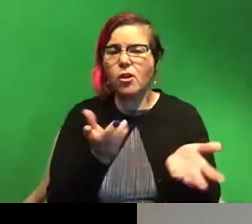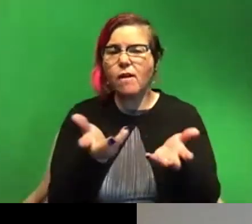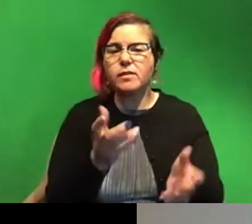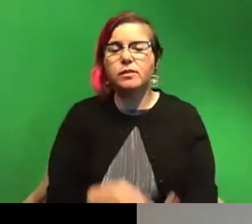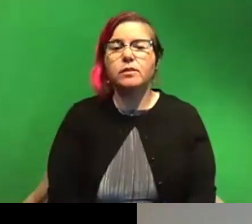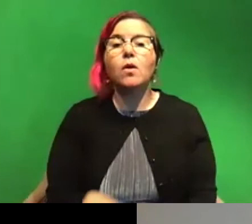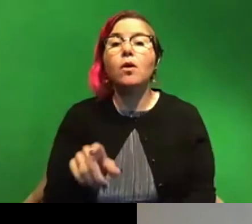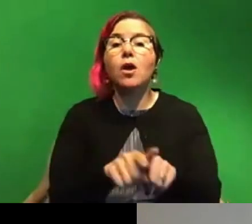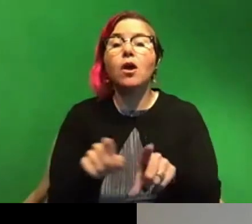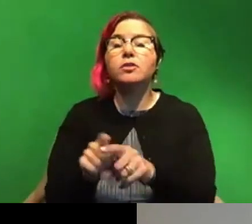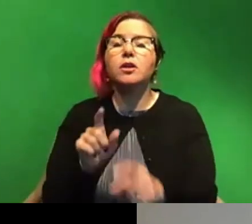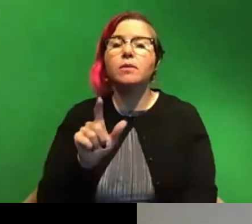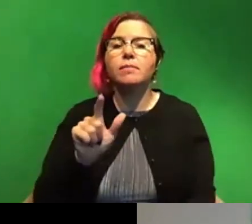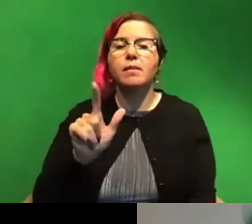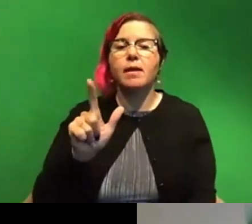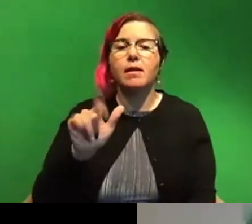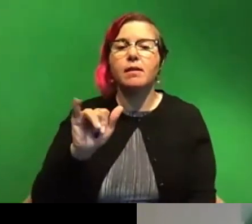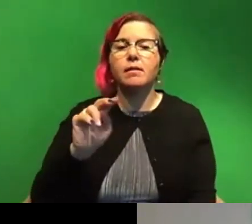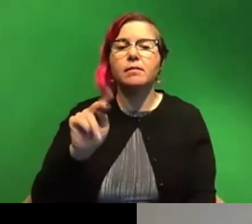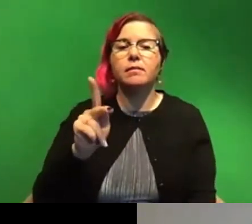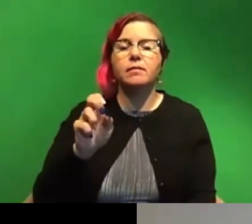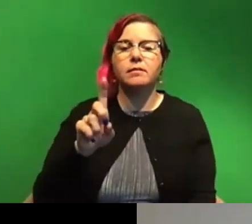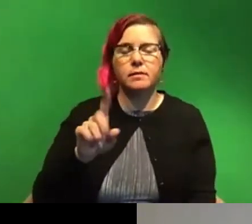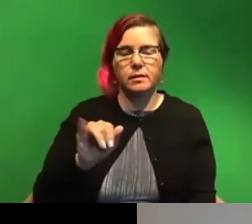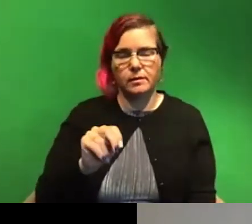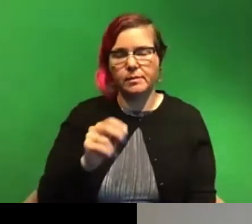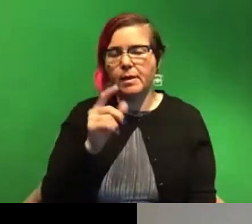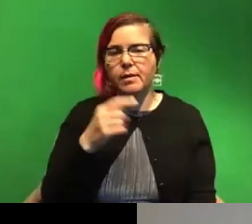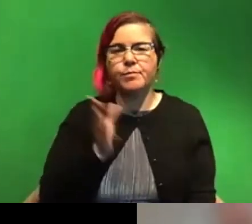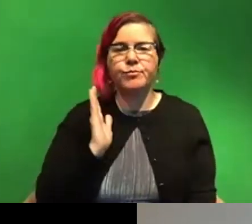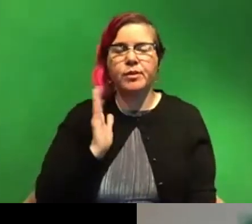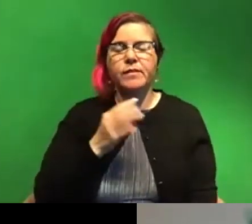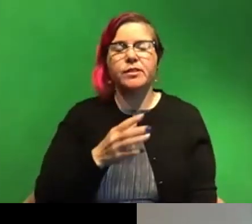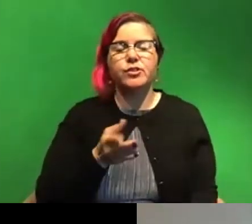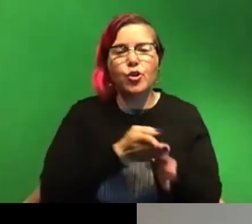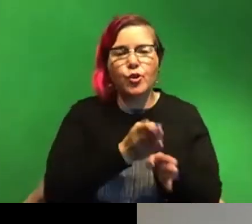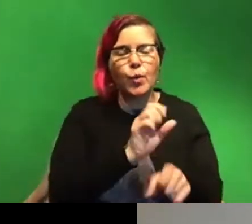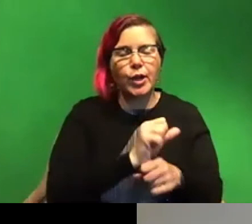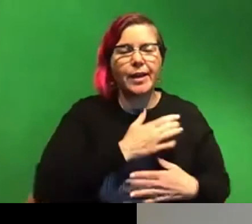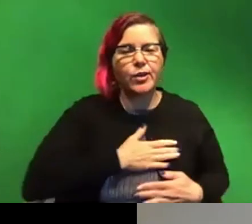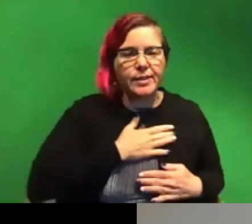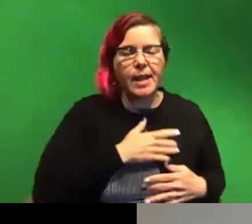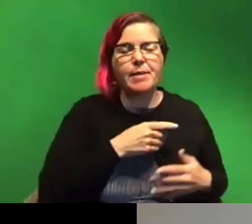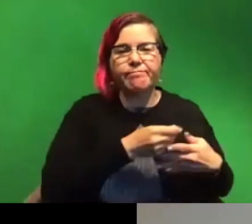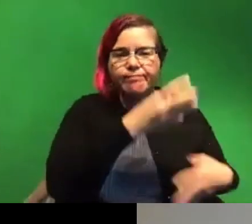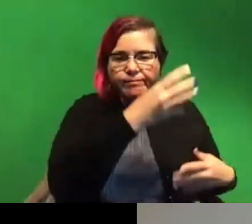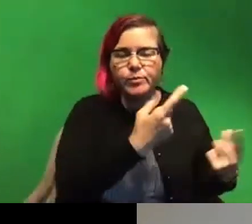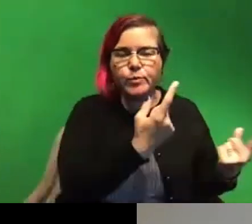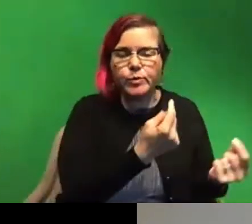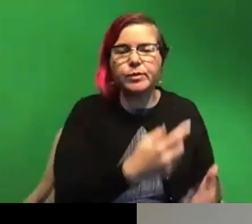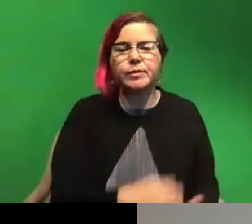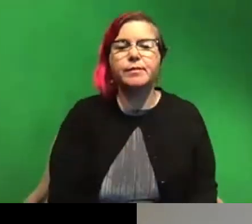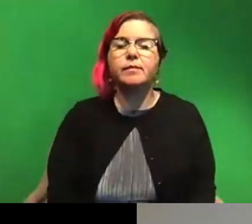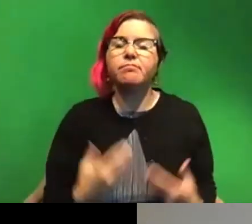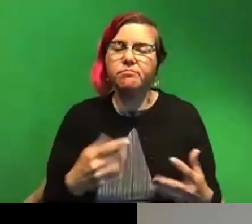you can also find my LinkedIn if you're ever interested in my previous career working in entertainment. You can see all the stuff I've done there. But yeah, let's